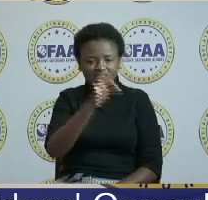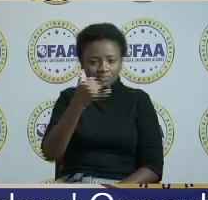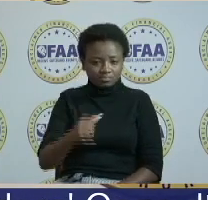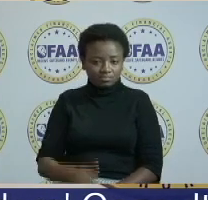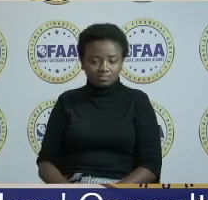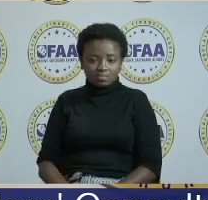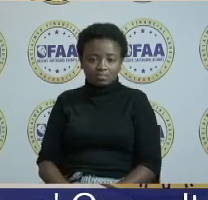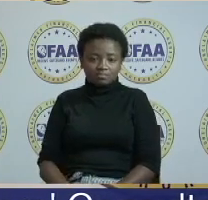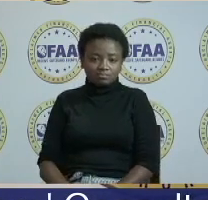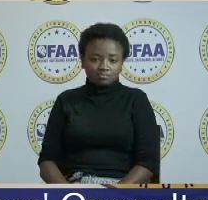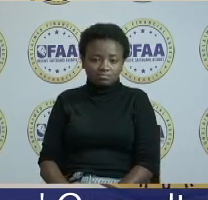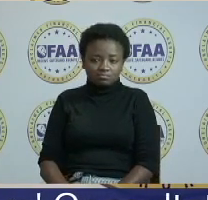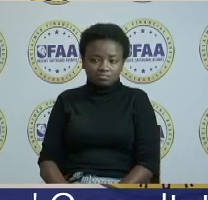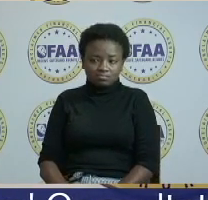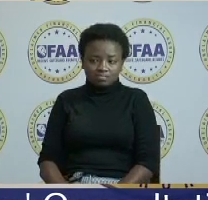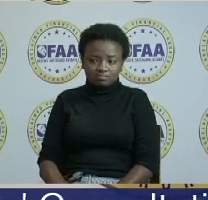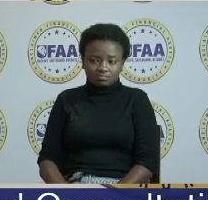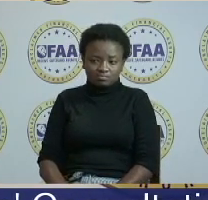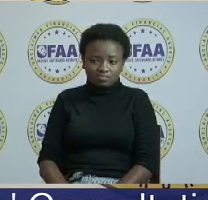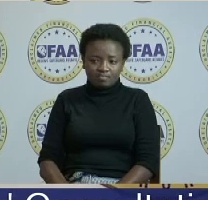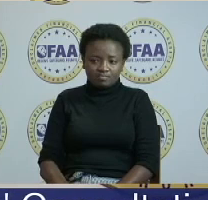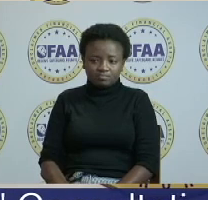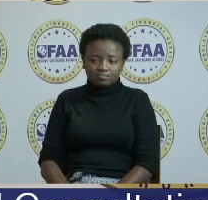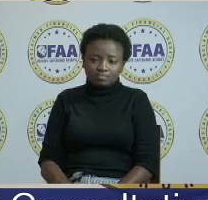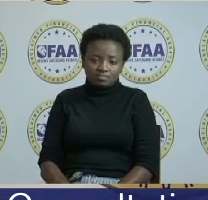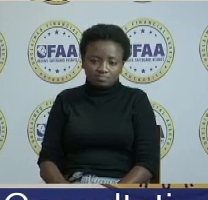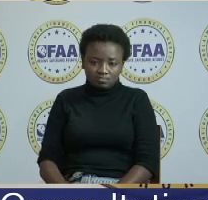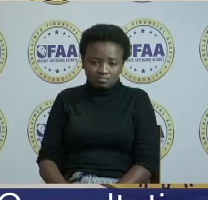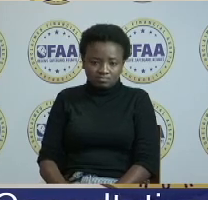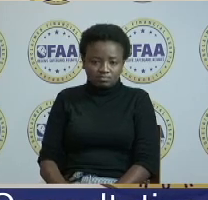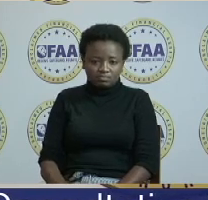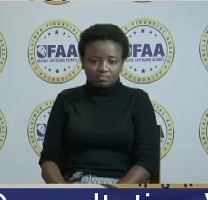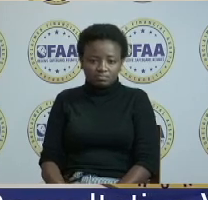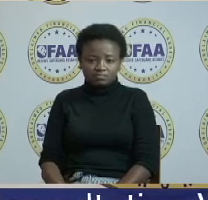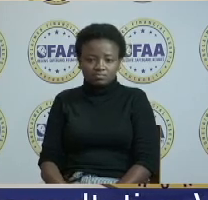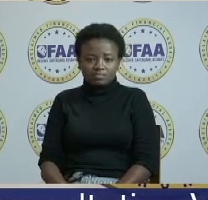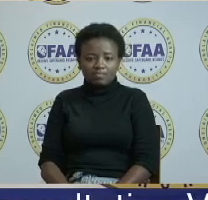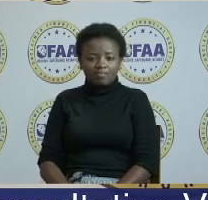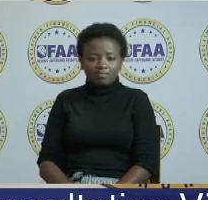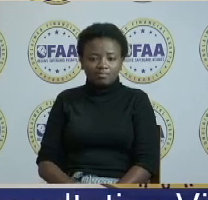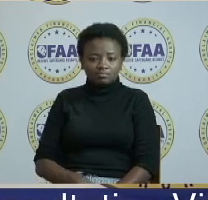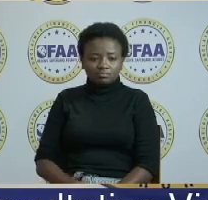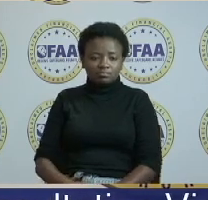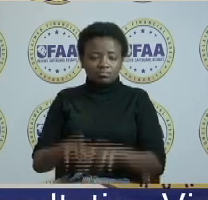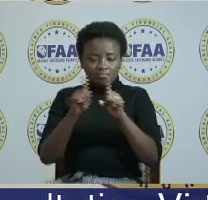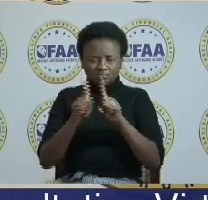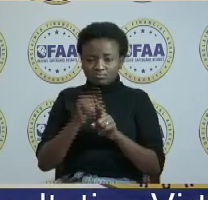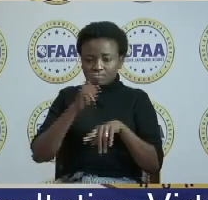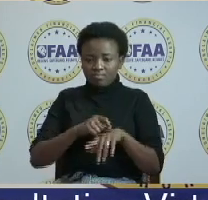after 2 years, then those assets are due to be submitted to the authority. And when the Act